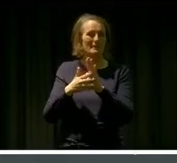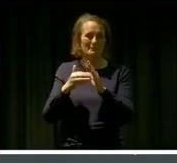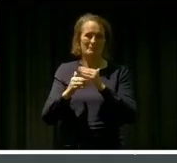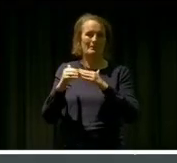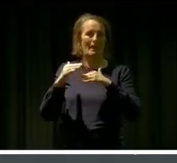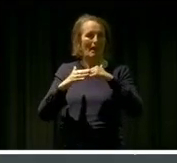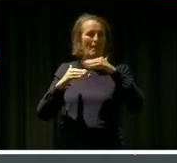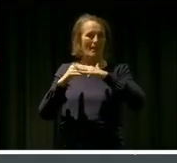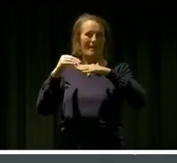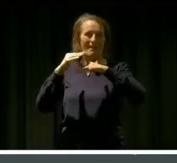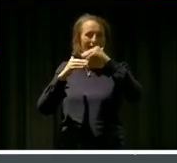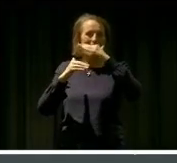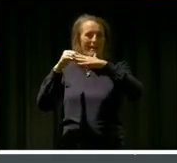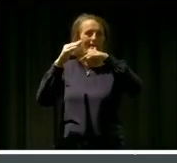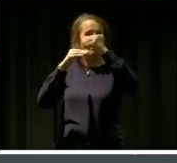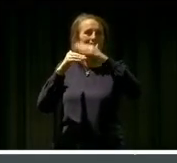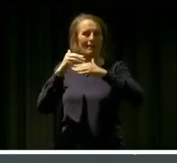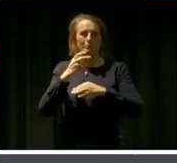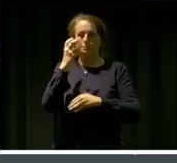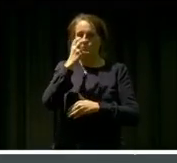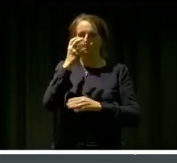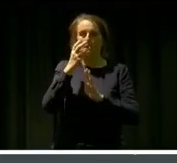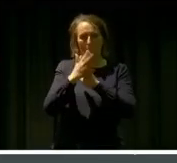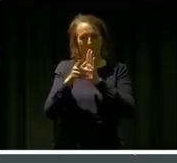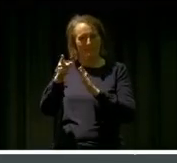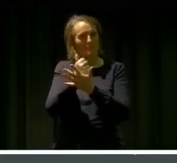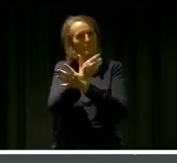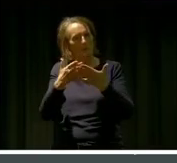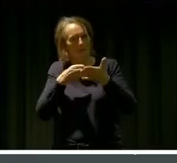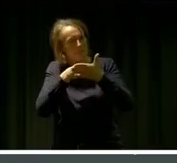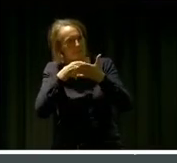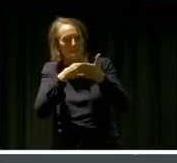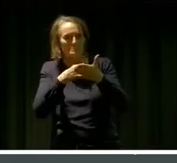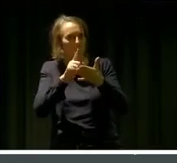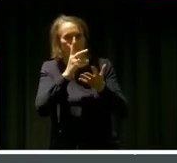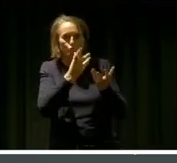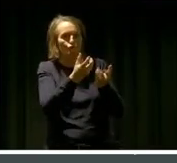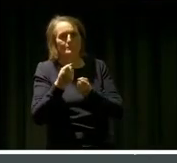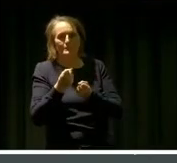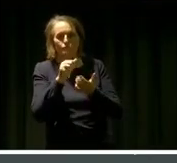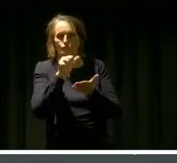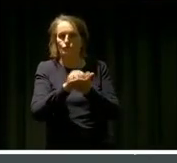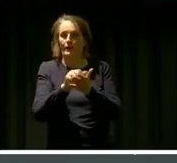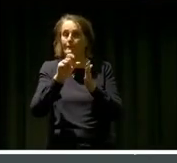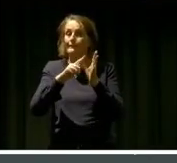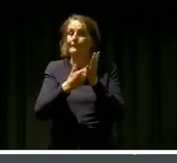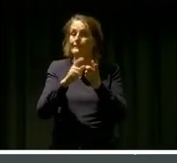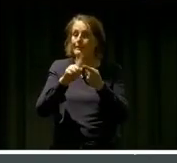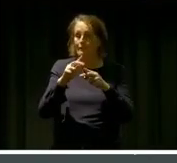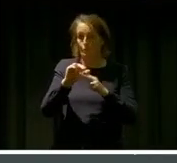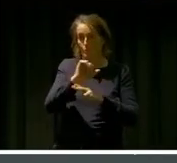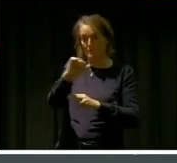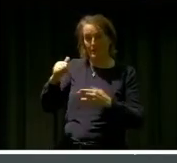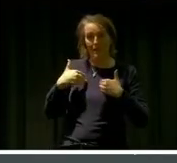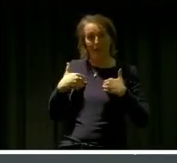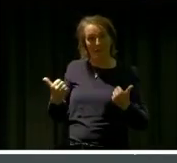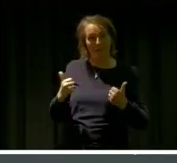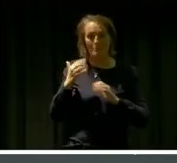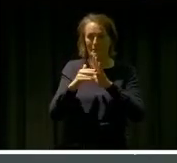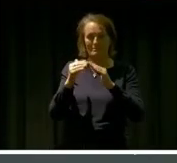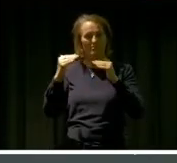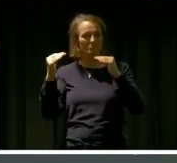compound, making it even more critical to address these barriers and inequities and provide tailored, accessible, and inclusive health